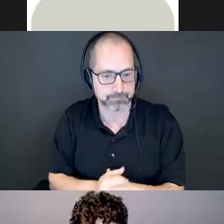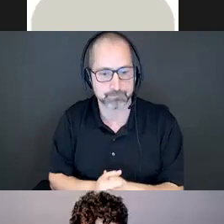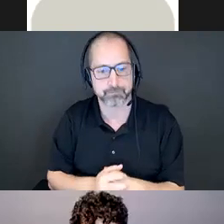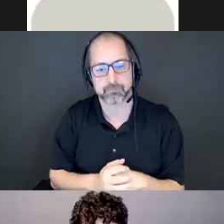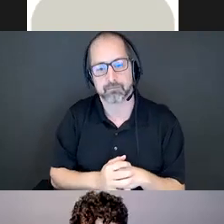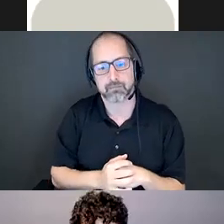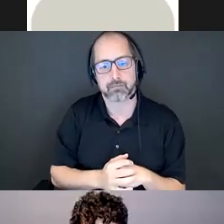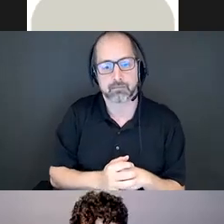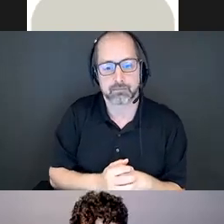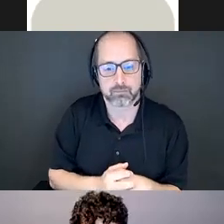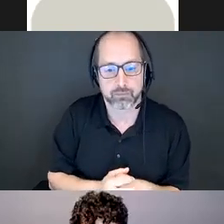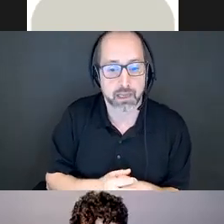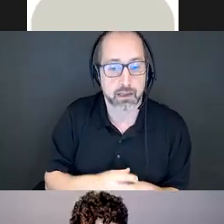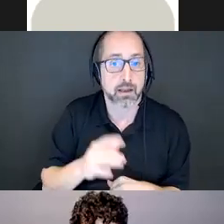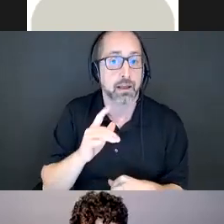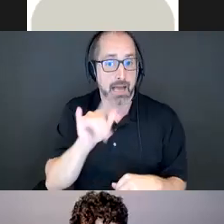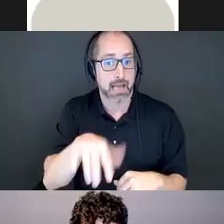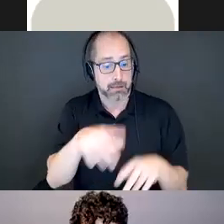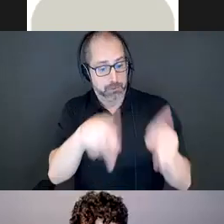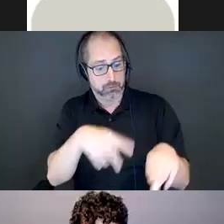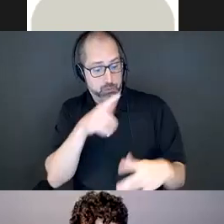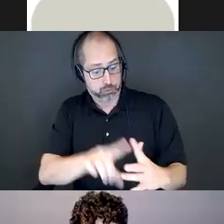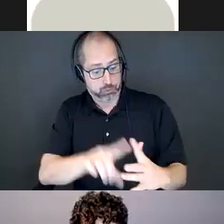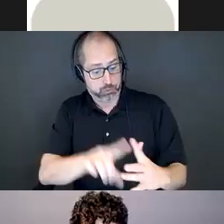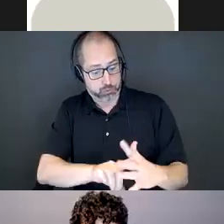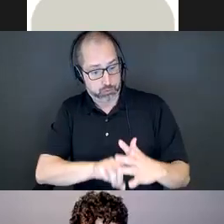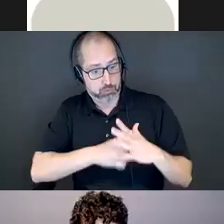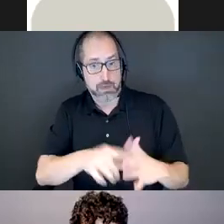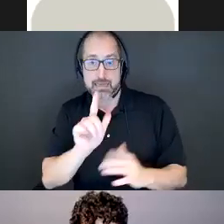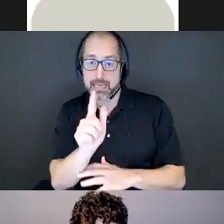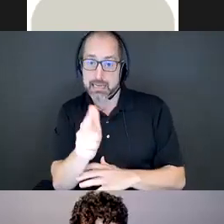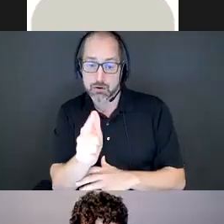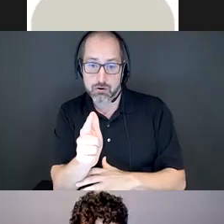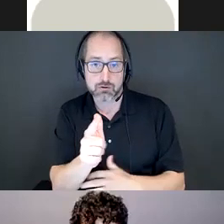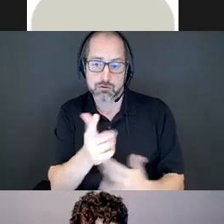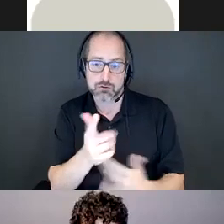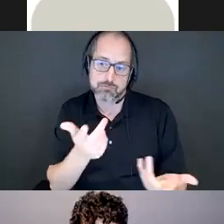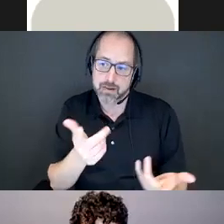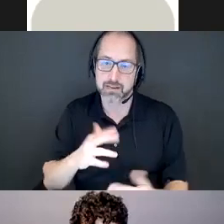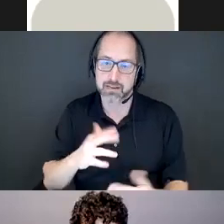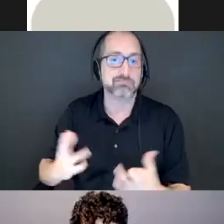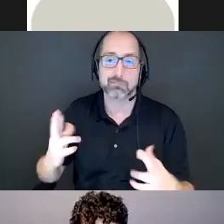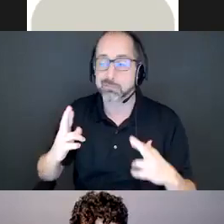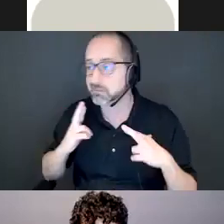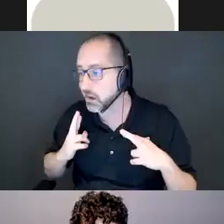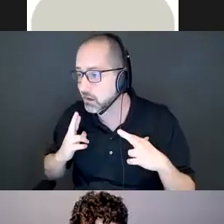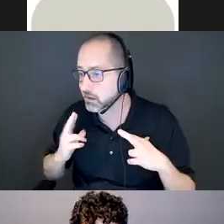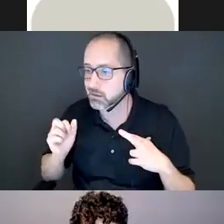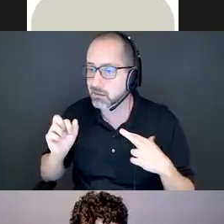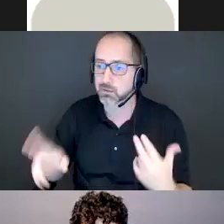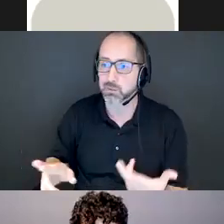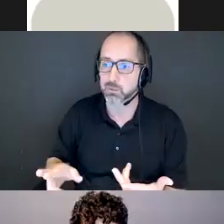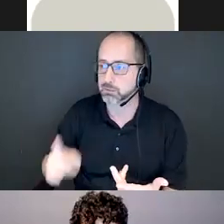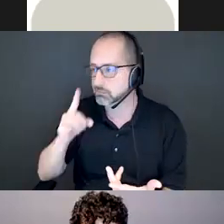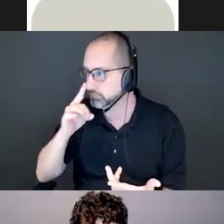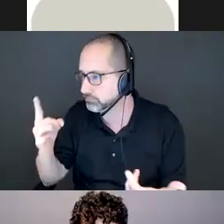The late onset drinkers are the people who start to drink in response to retirement, poor coping